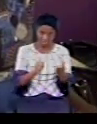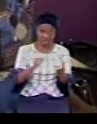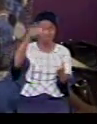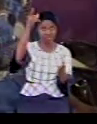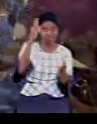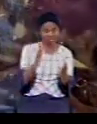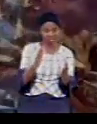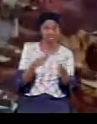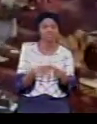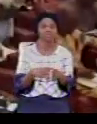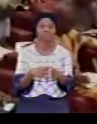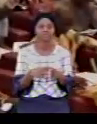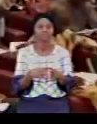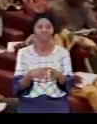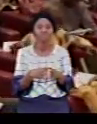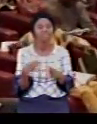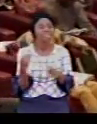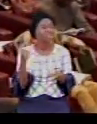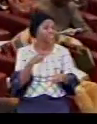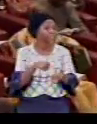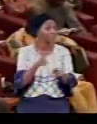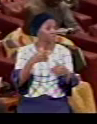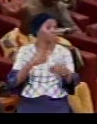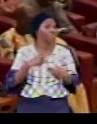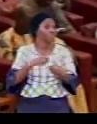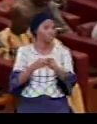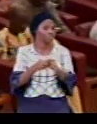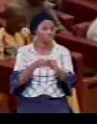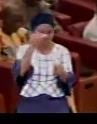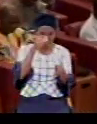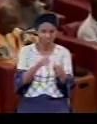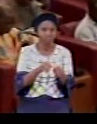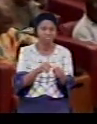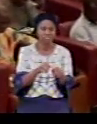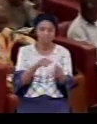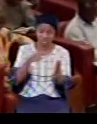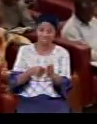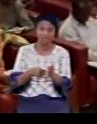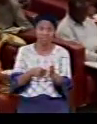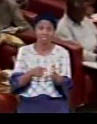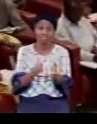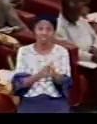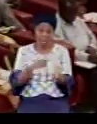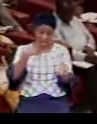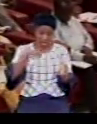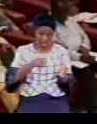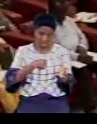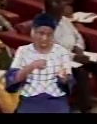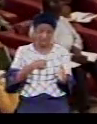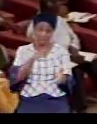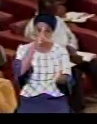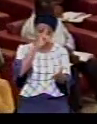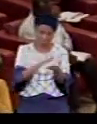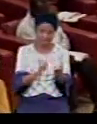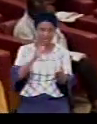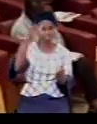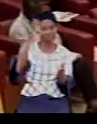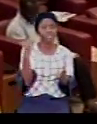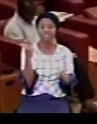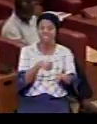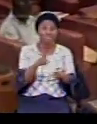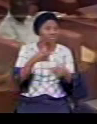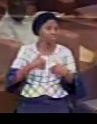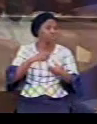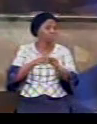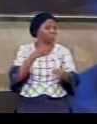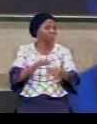Anytime there's a challenge, remember this: I believe God. Anytime there are difficulties, remember this: